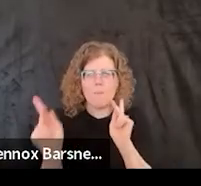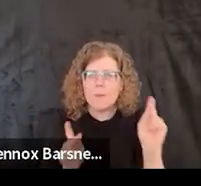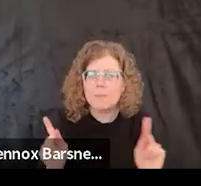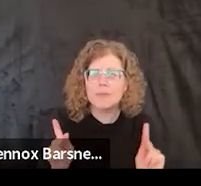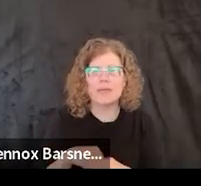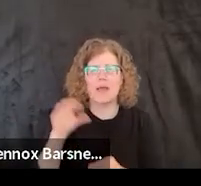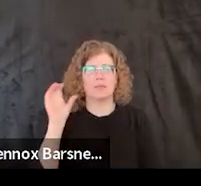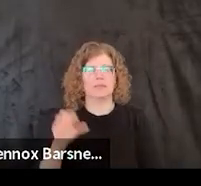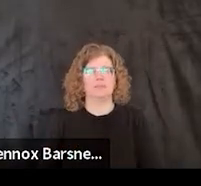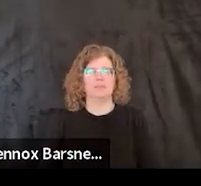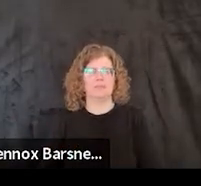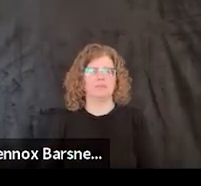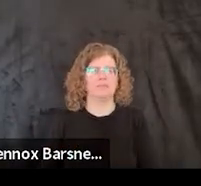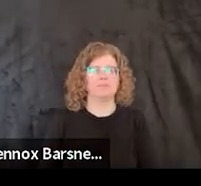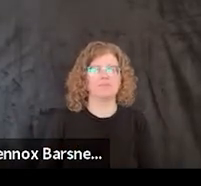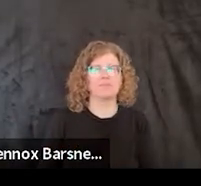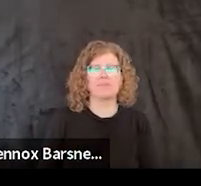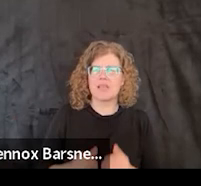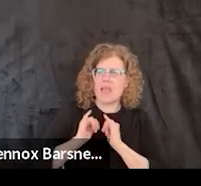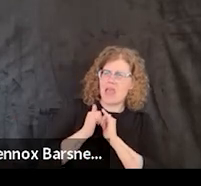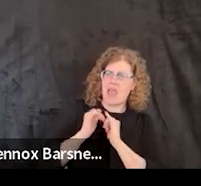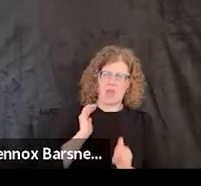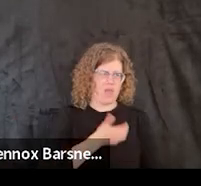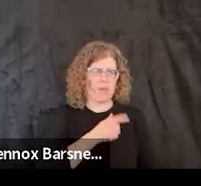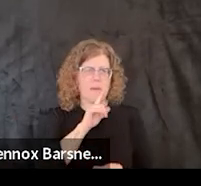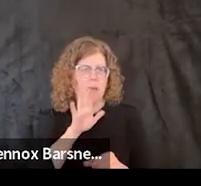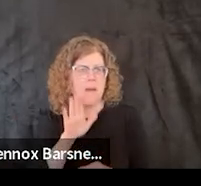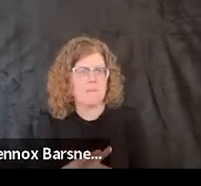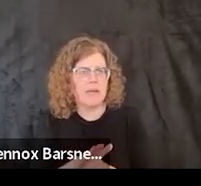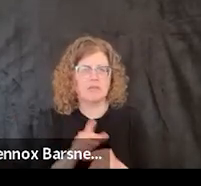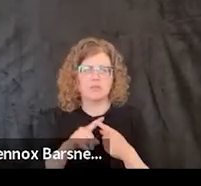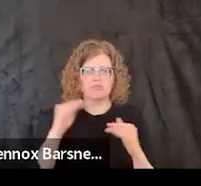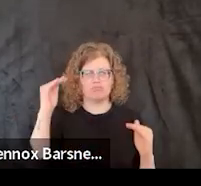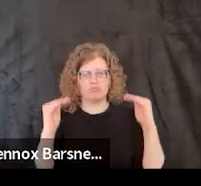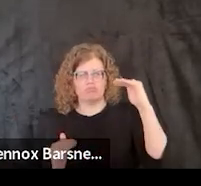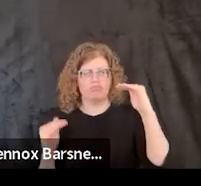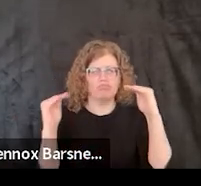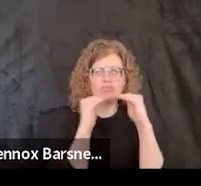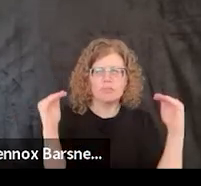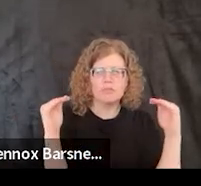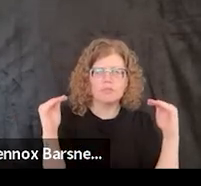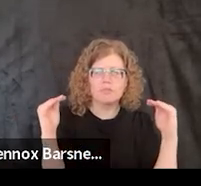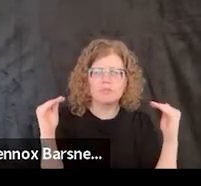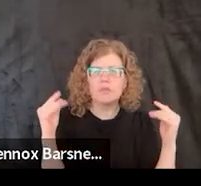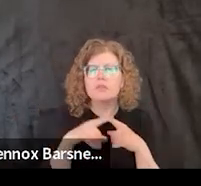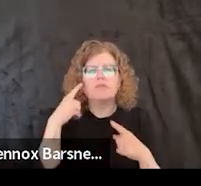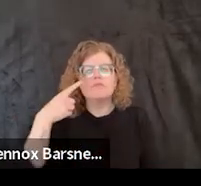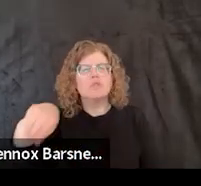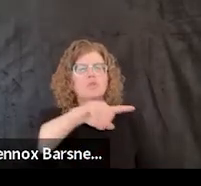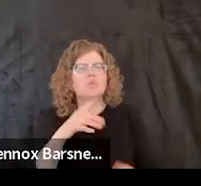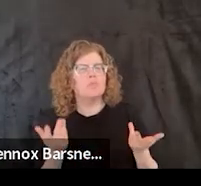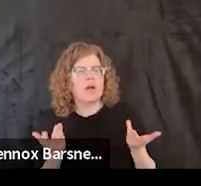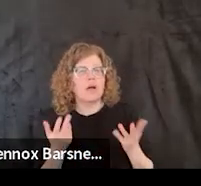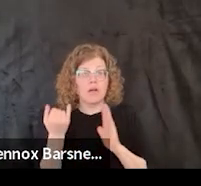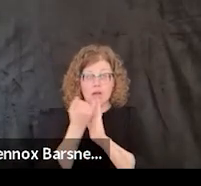So, how does CADA's commitment to equity translate or apply to you as artists and potential applicants to our